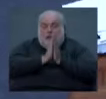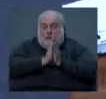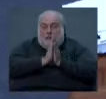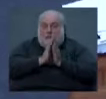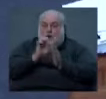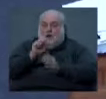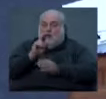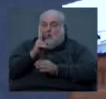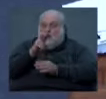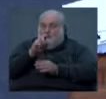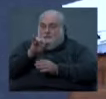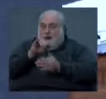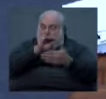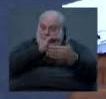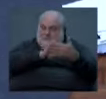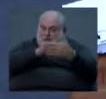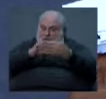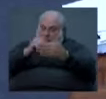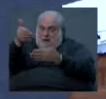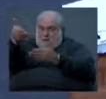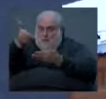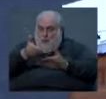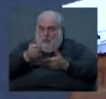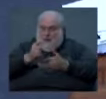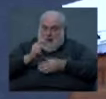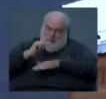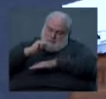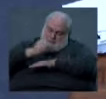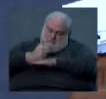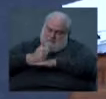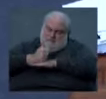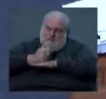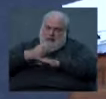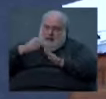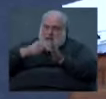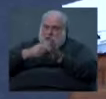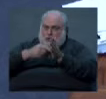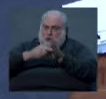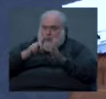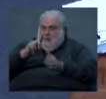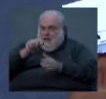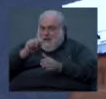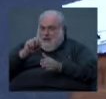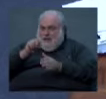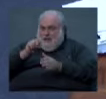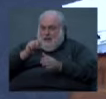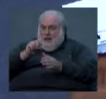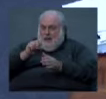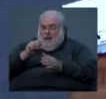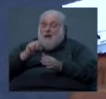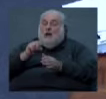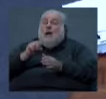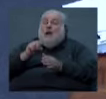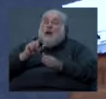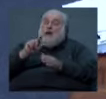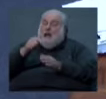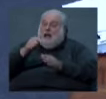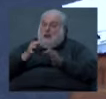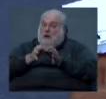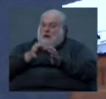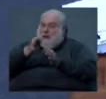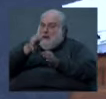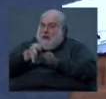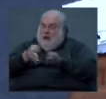the center when finished and established a deadline. We even extended the deadline and made more